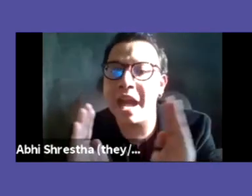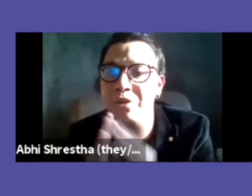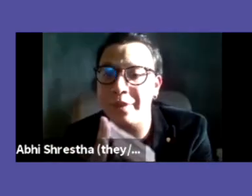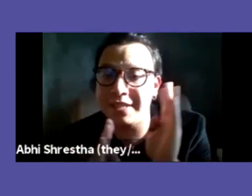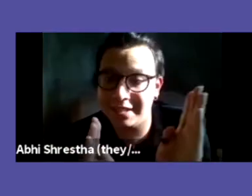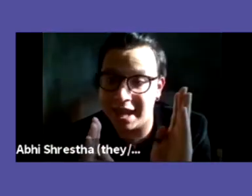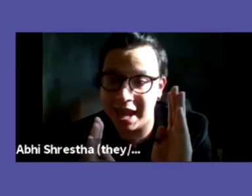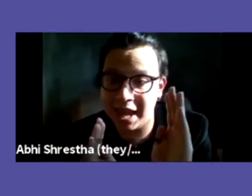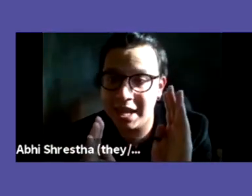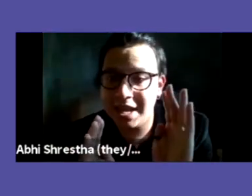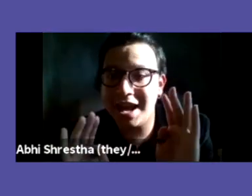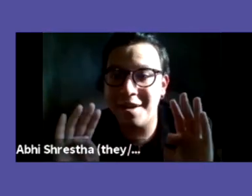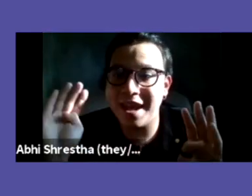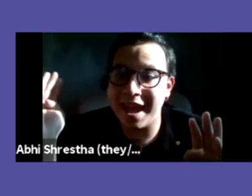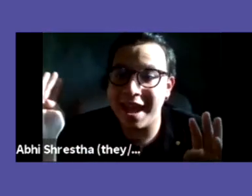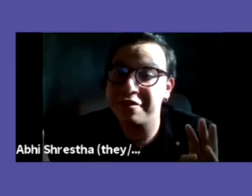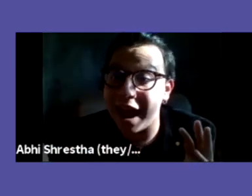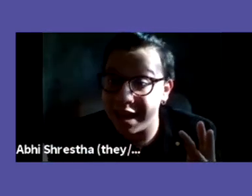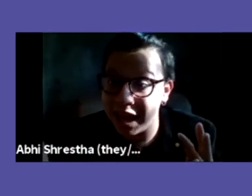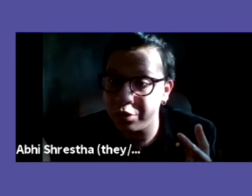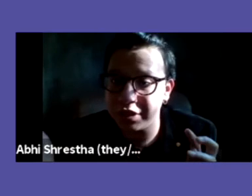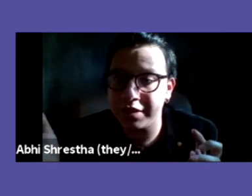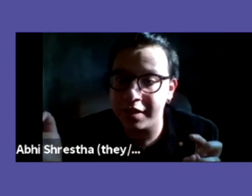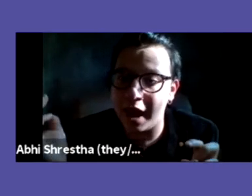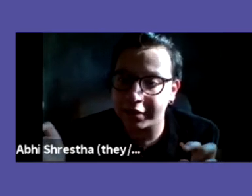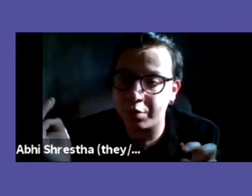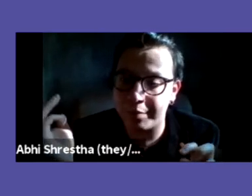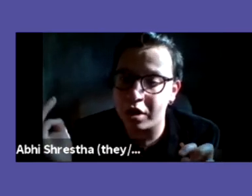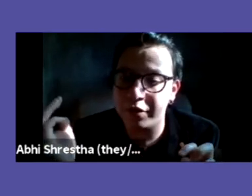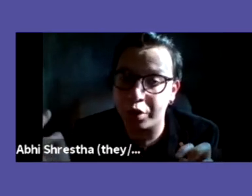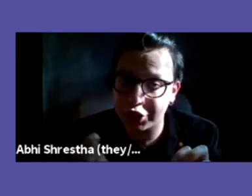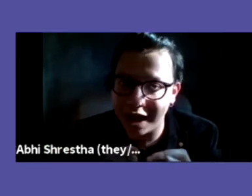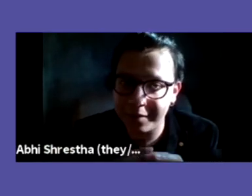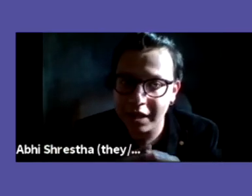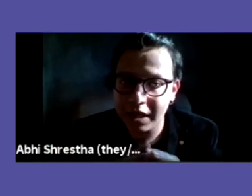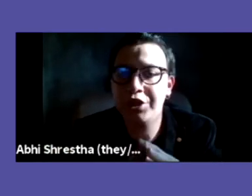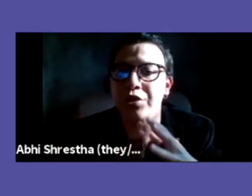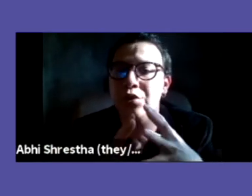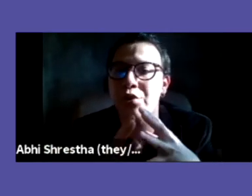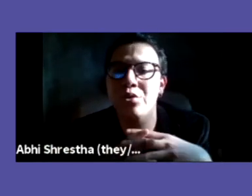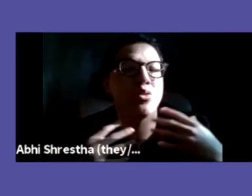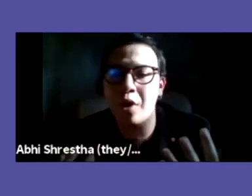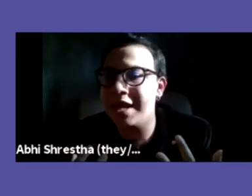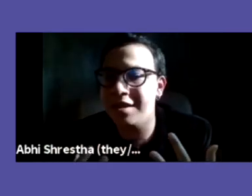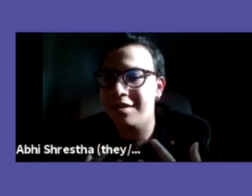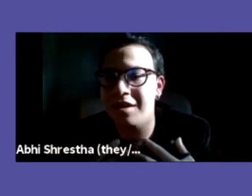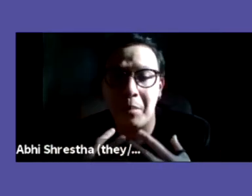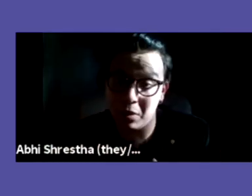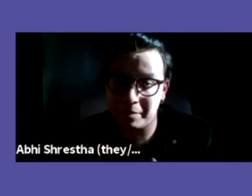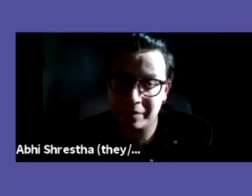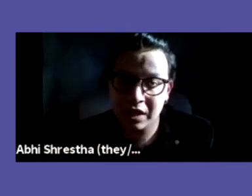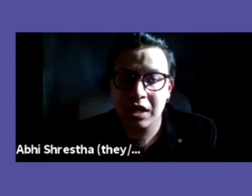the time between today and Friday, which is the next part of the workshop, to write